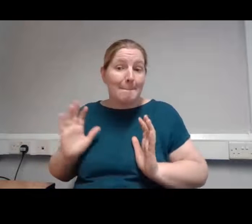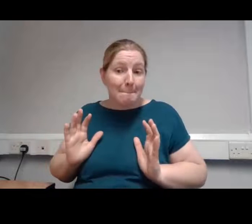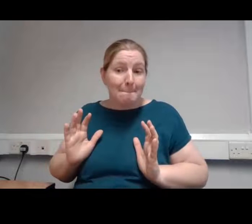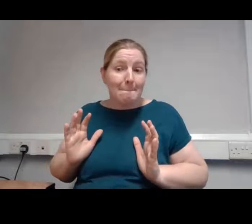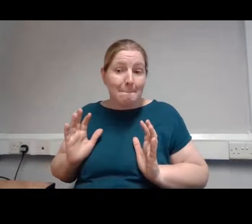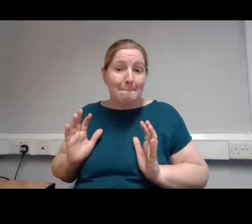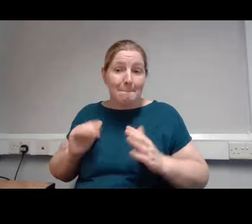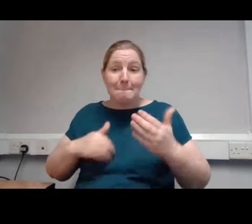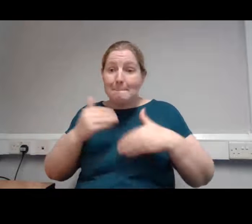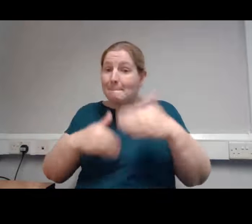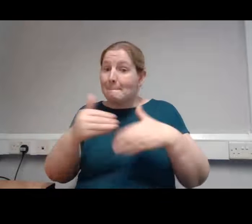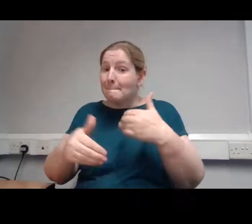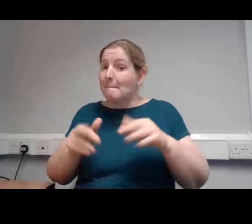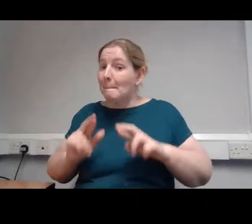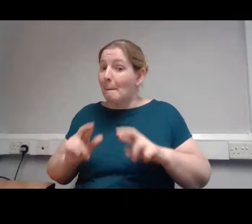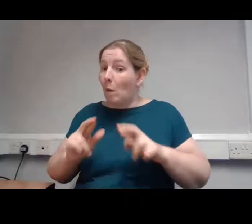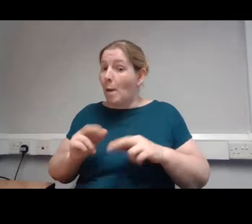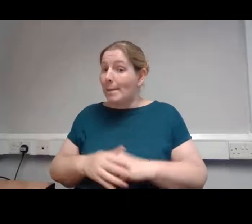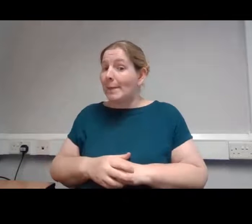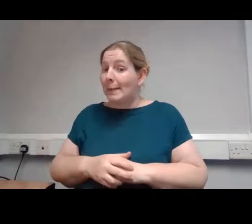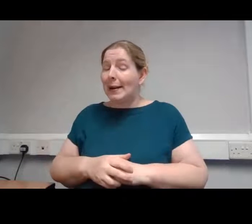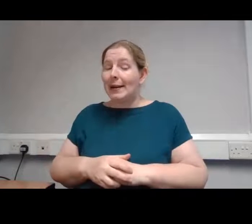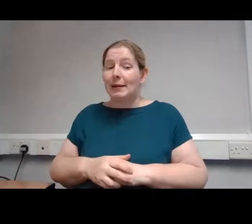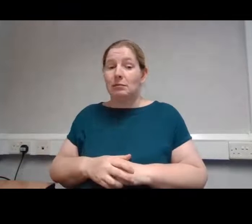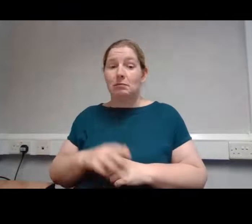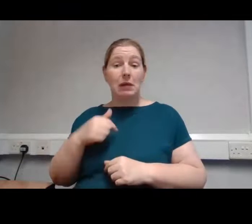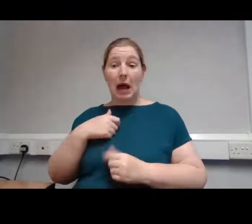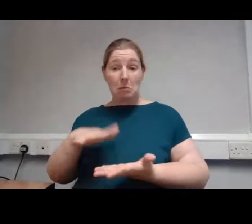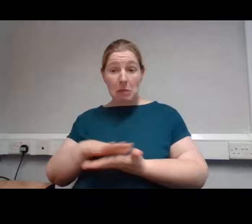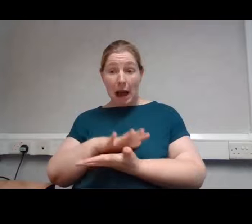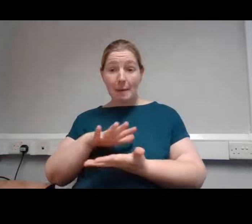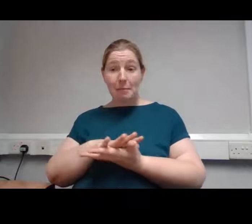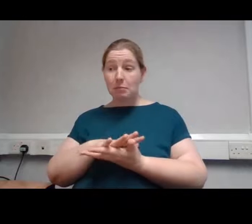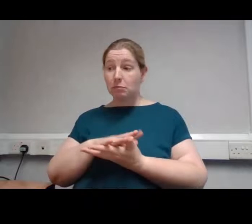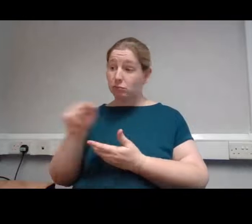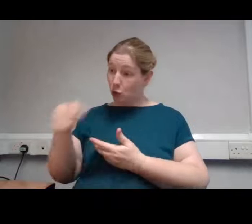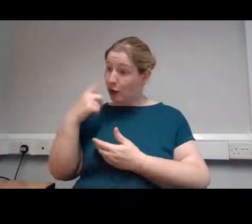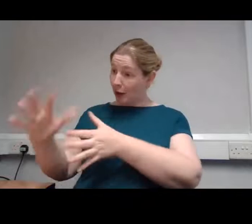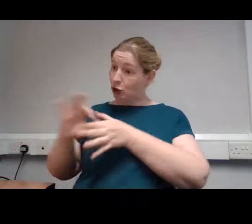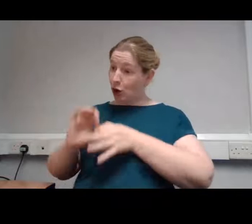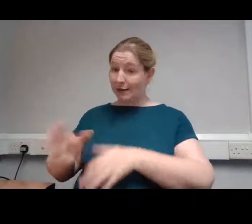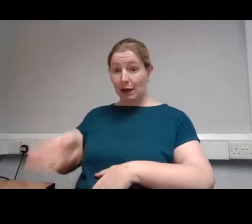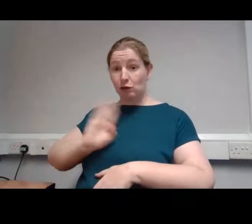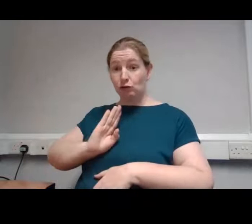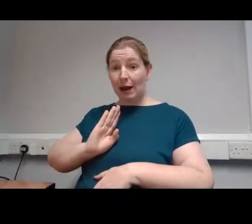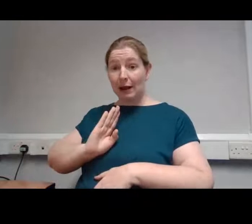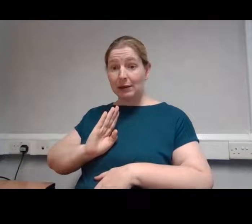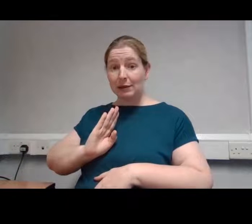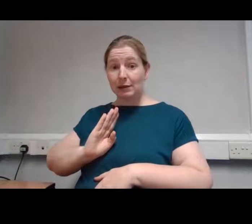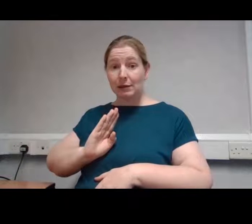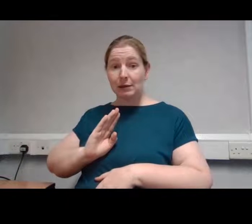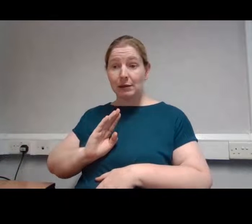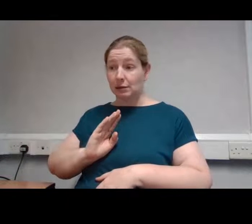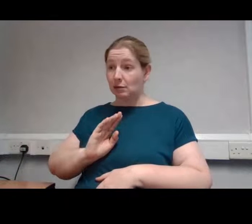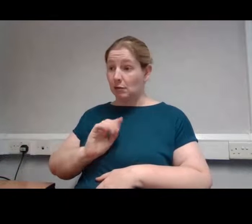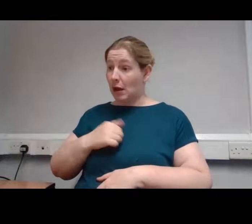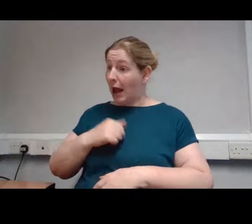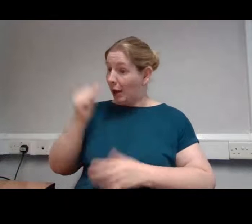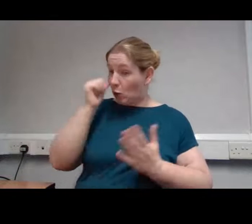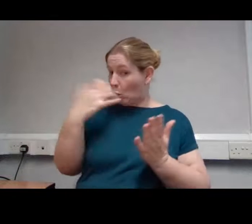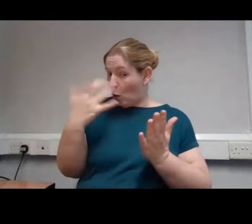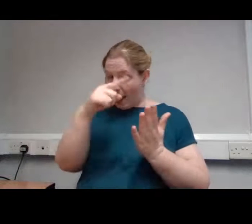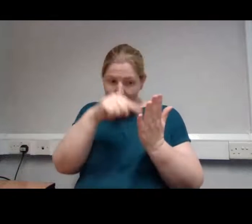will set up support groups. I'm happy for you to contact me and inquire as to whether you have got a local support group.